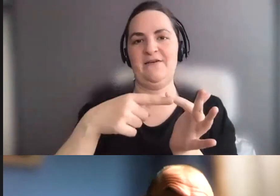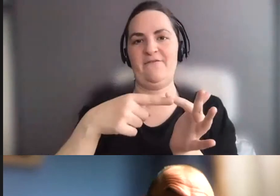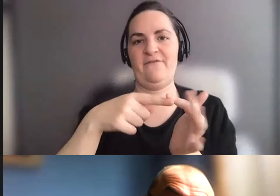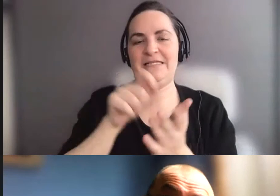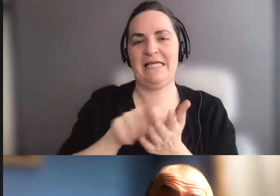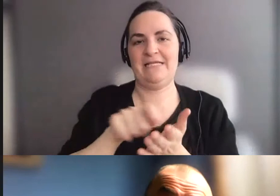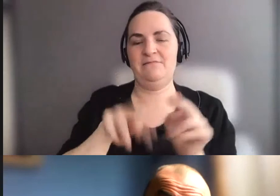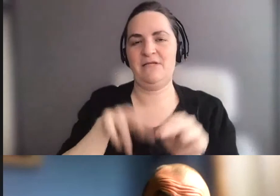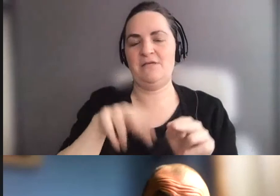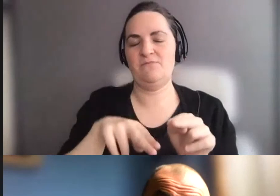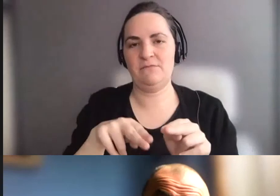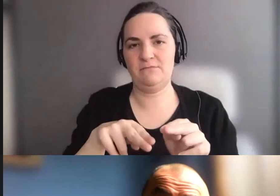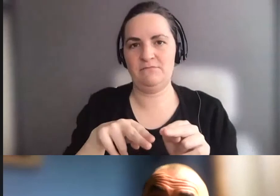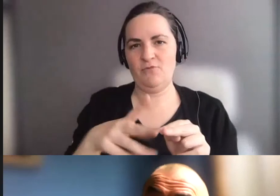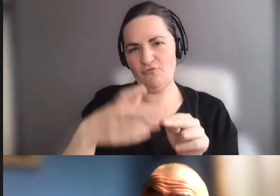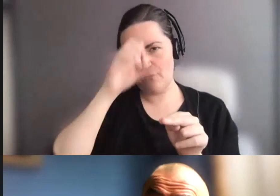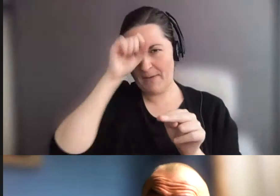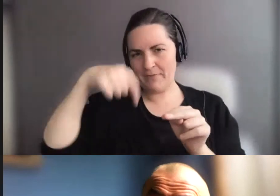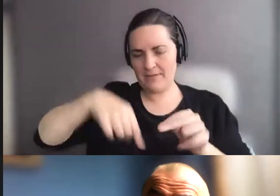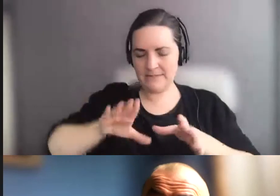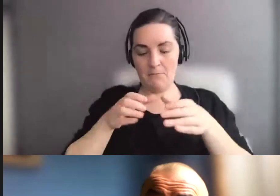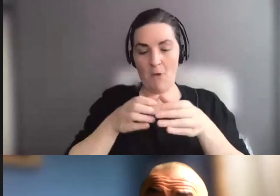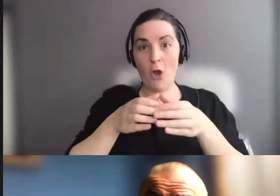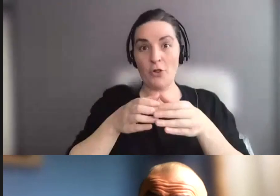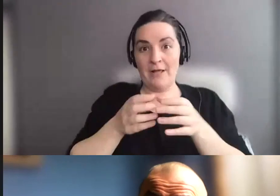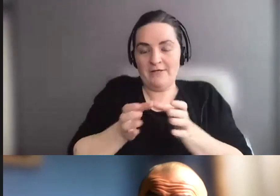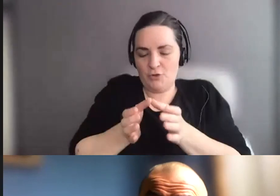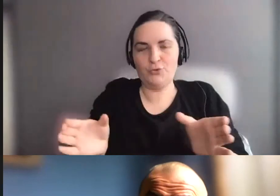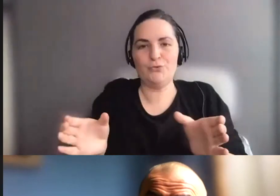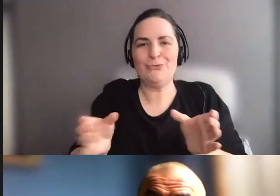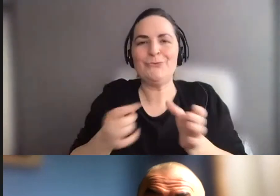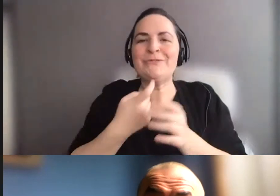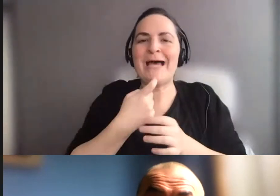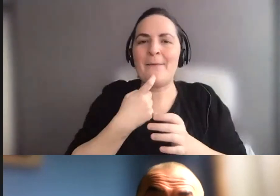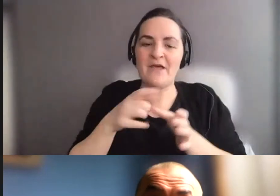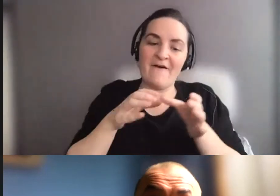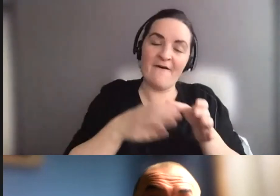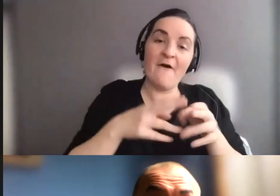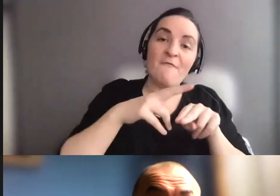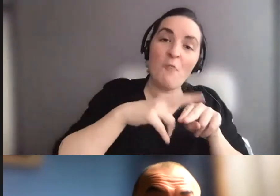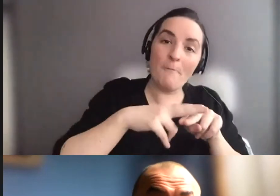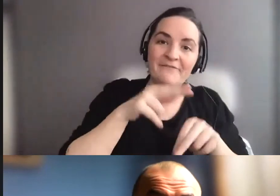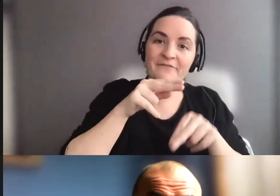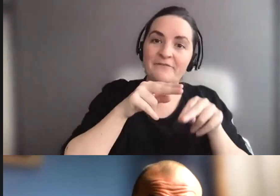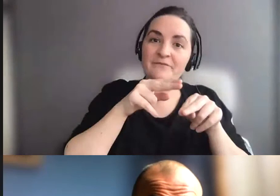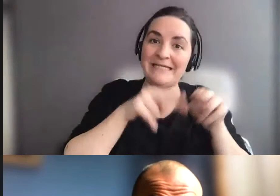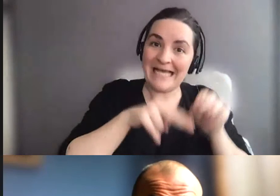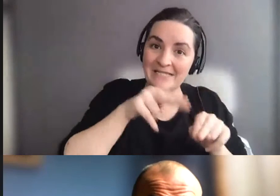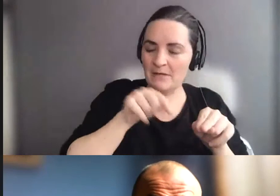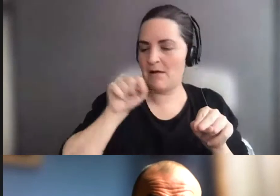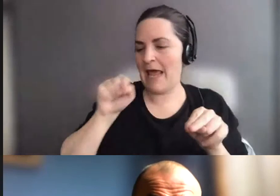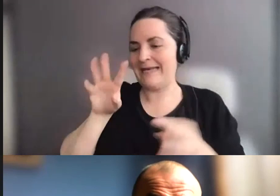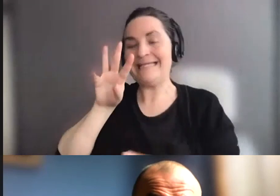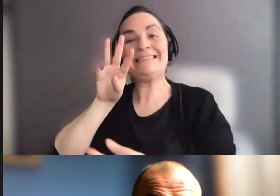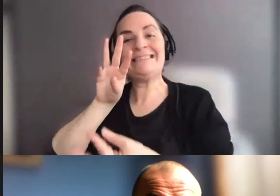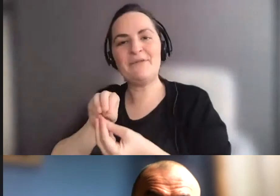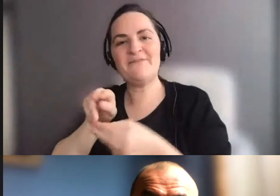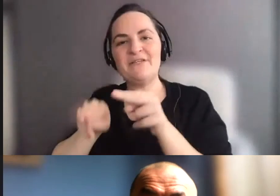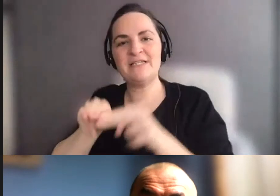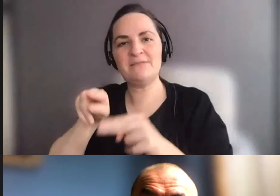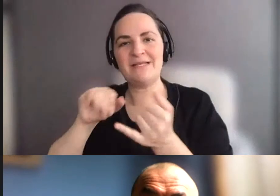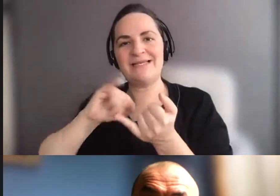that we will consider in this module. There's formative assessment and there is summative